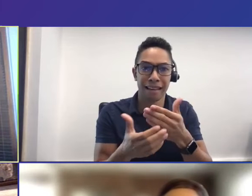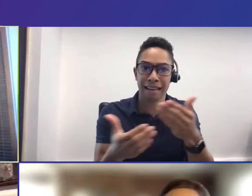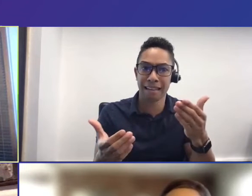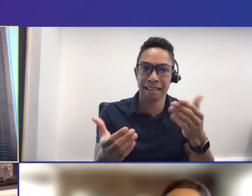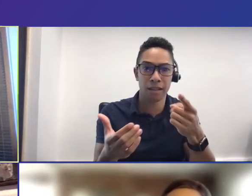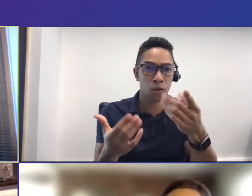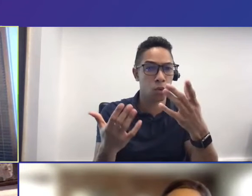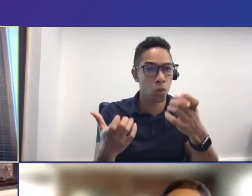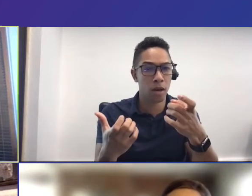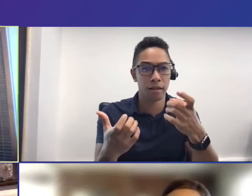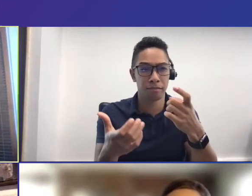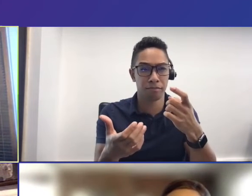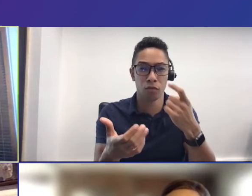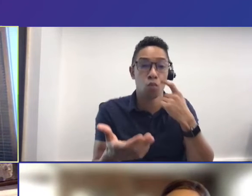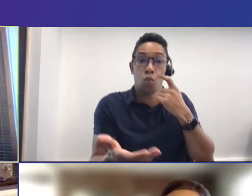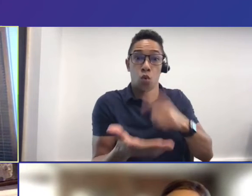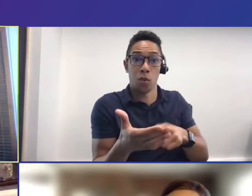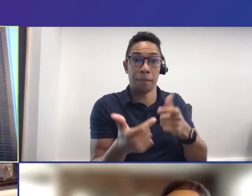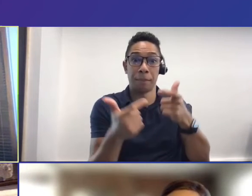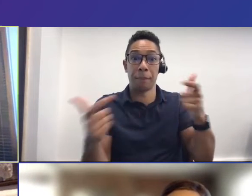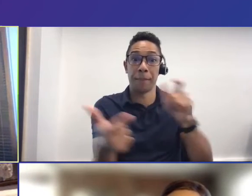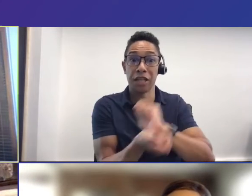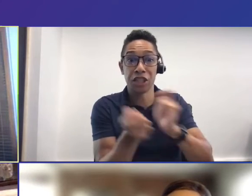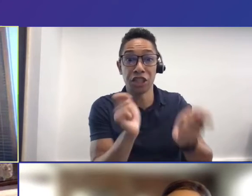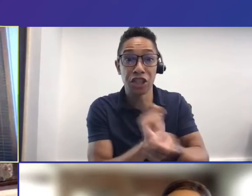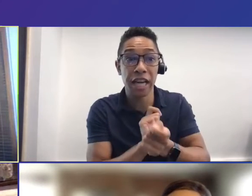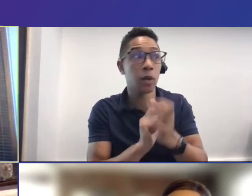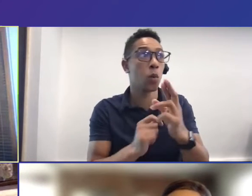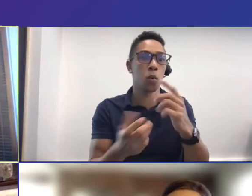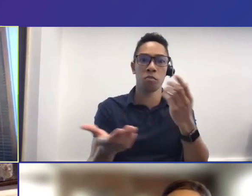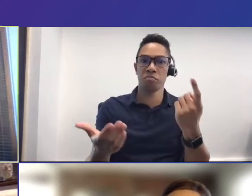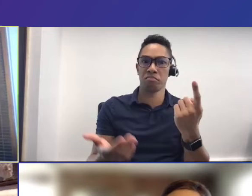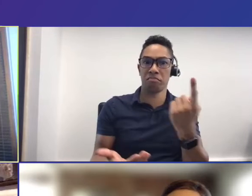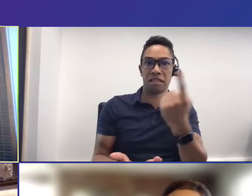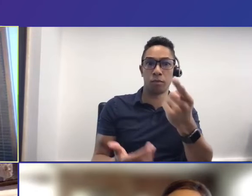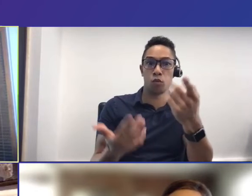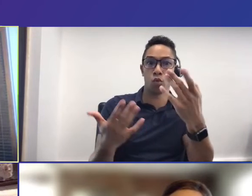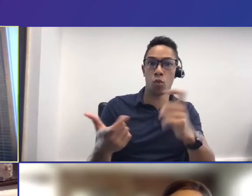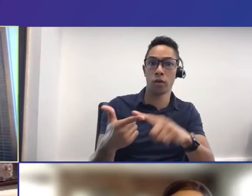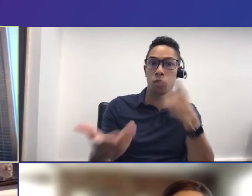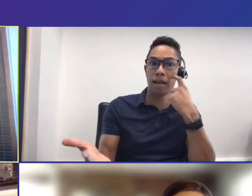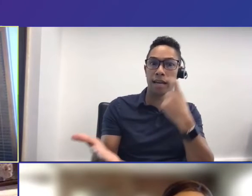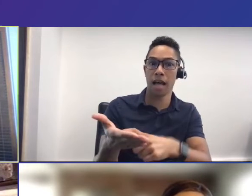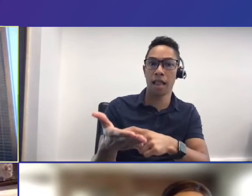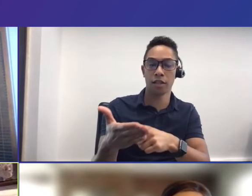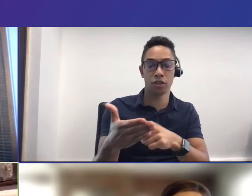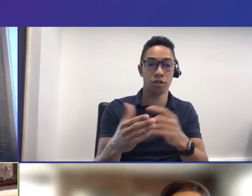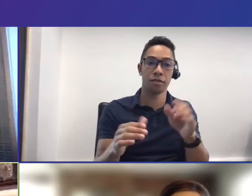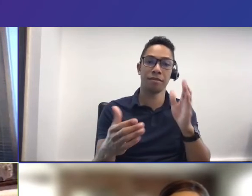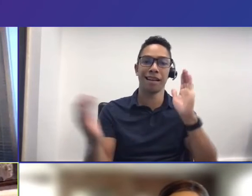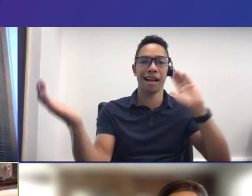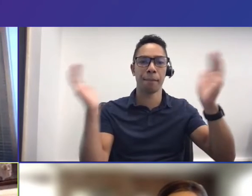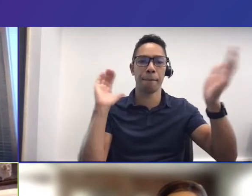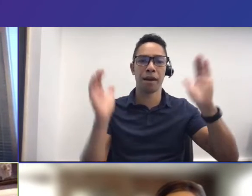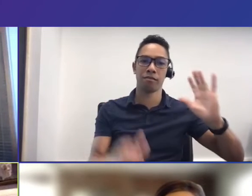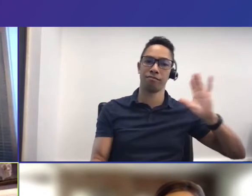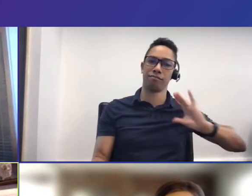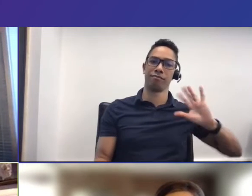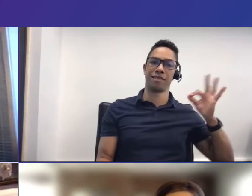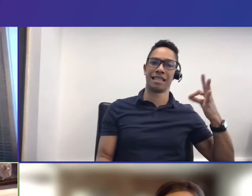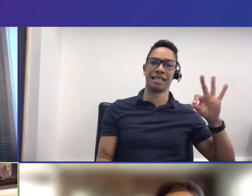big changes maybe, or things that you'd like to call attention to between then and now?